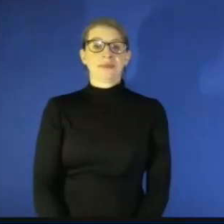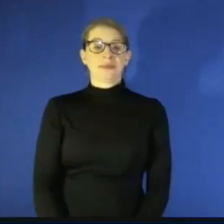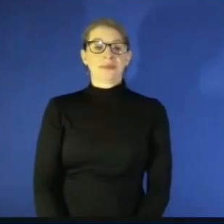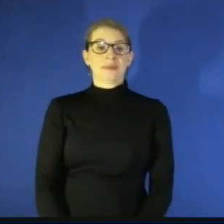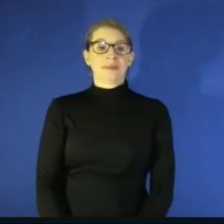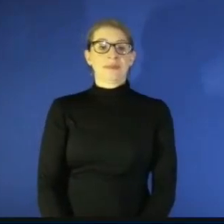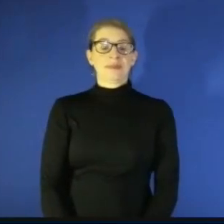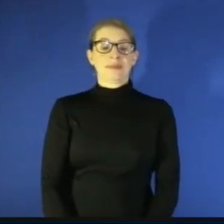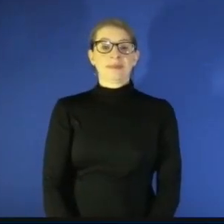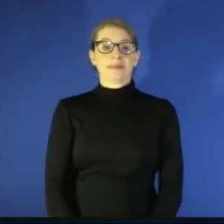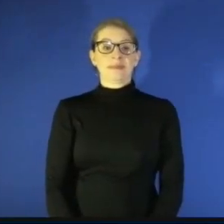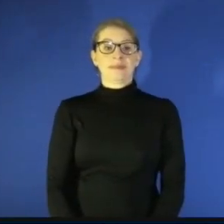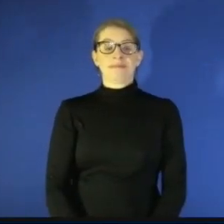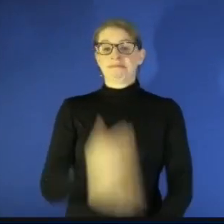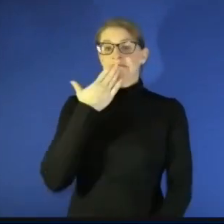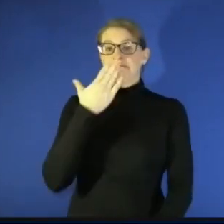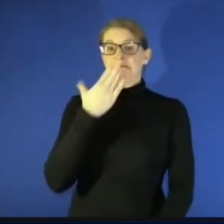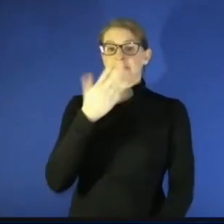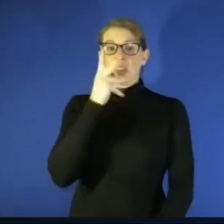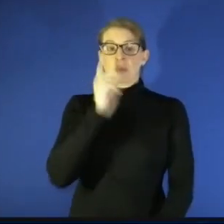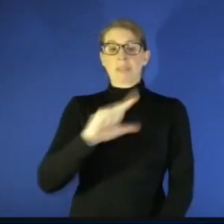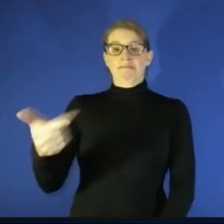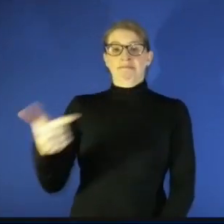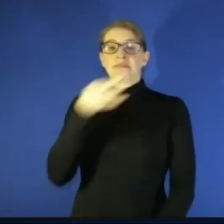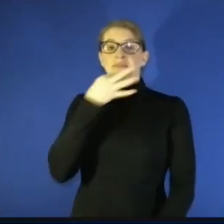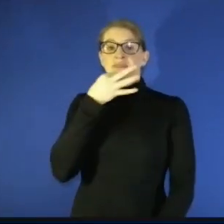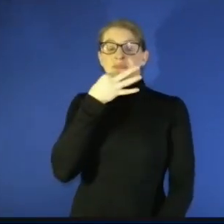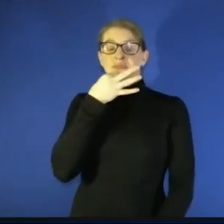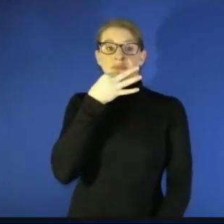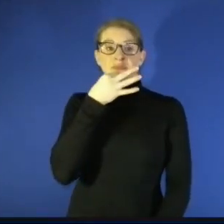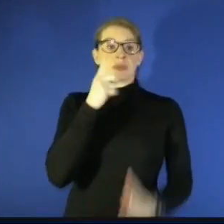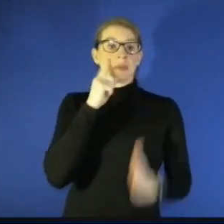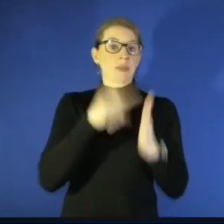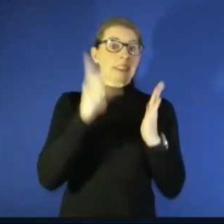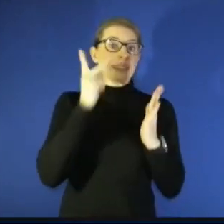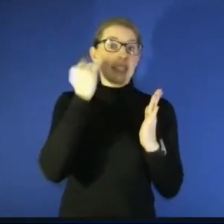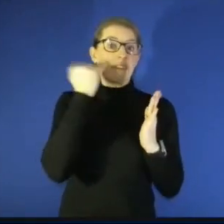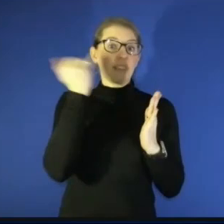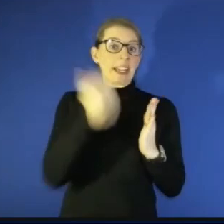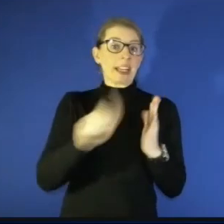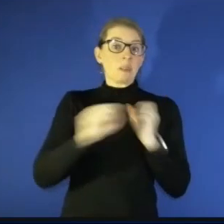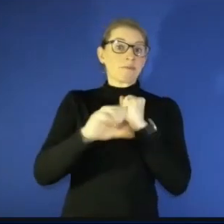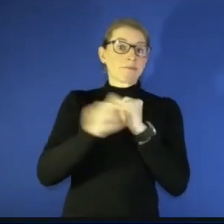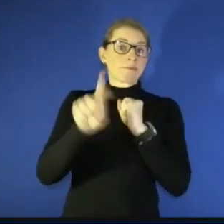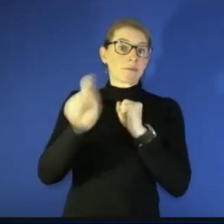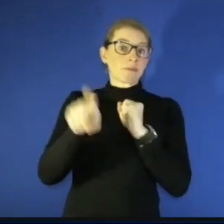right, Doc Hawk, thanks. We'll get back with you here in just a few moments. Let's check and see if there are any reporter questions on the line today.